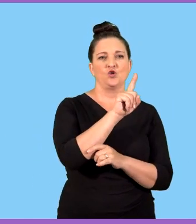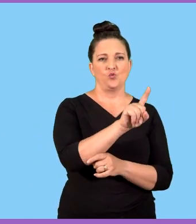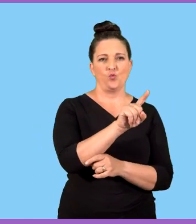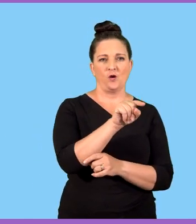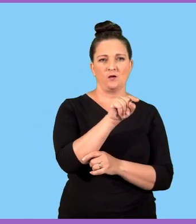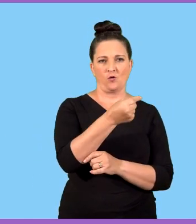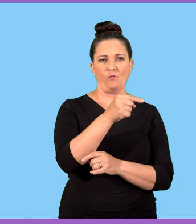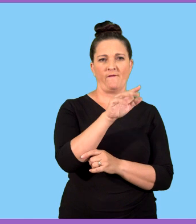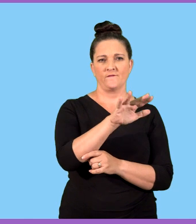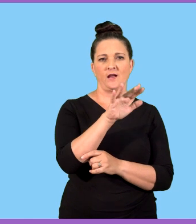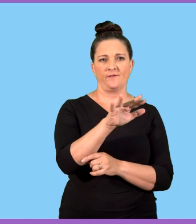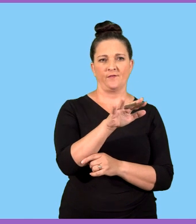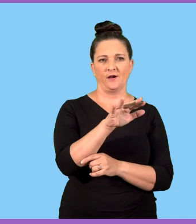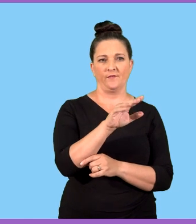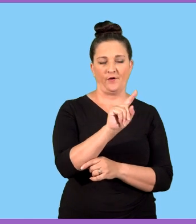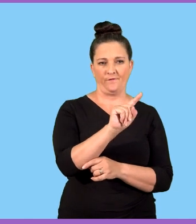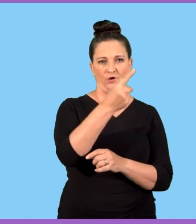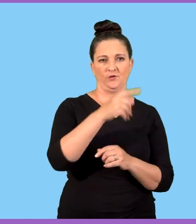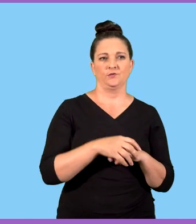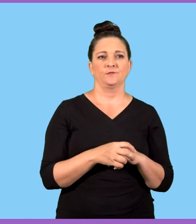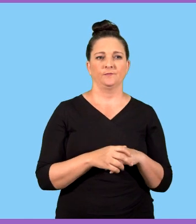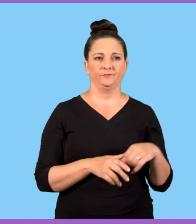1,55. So that comes first, 1,55.